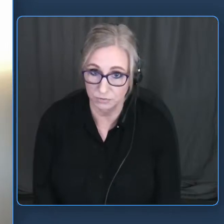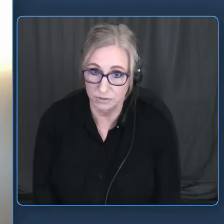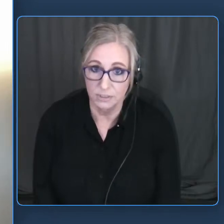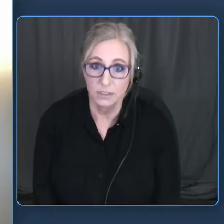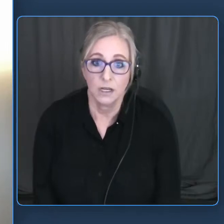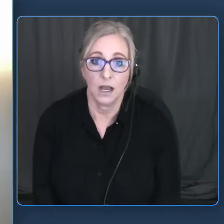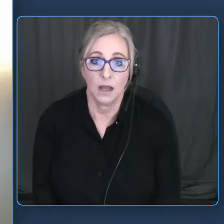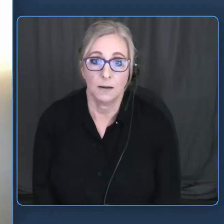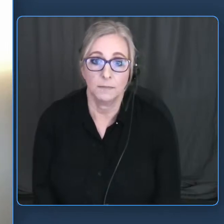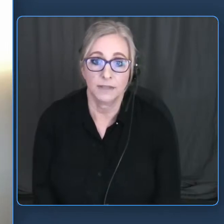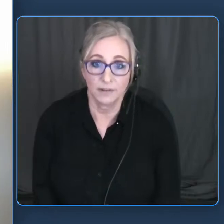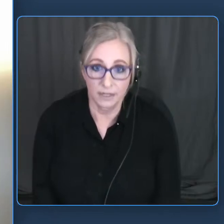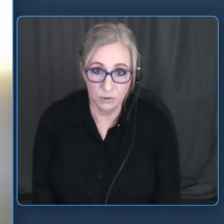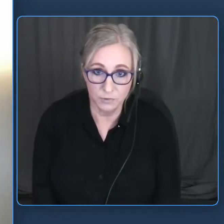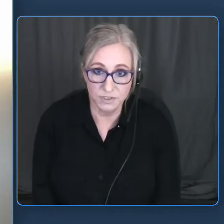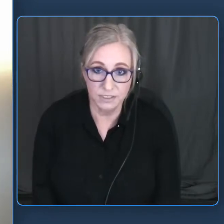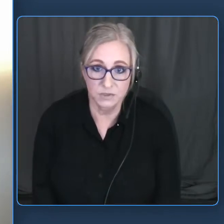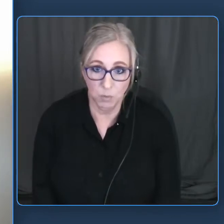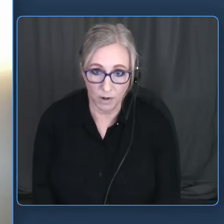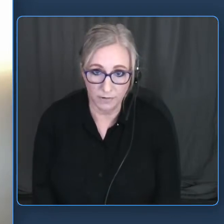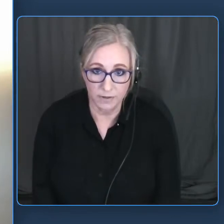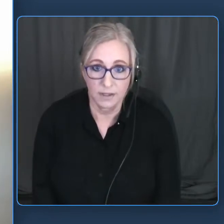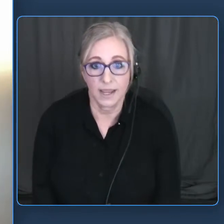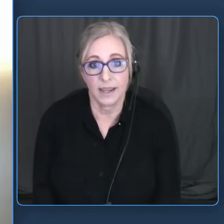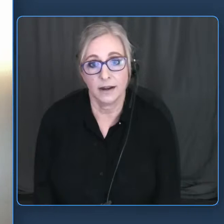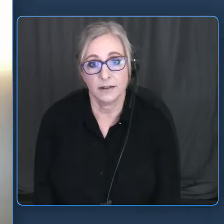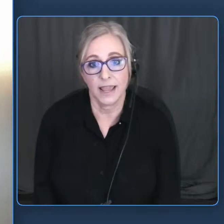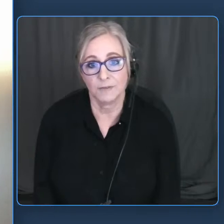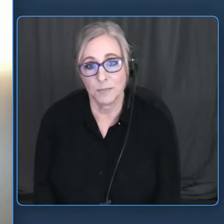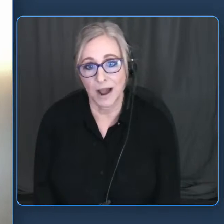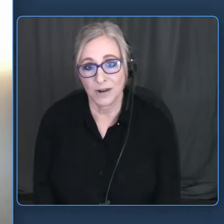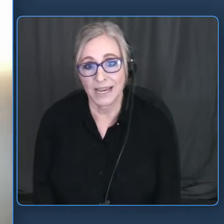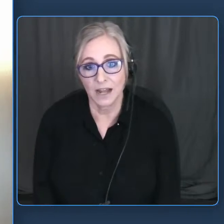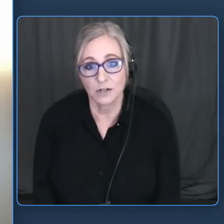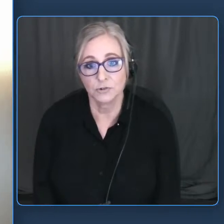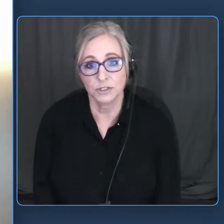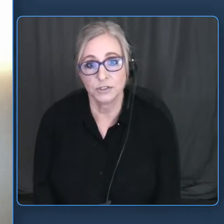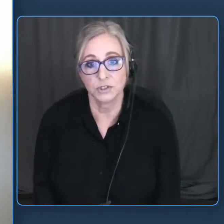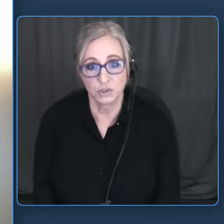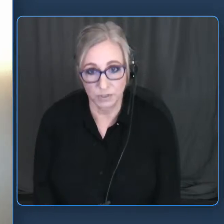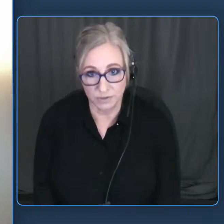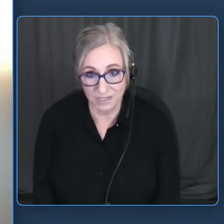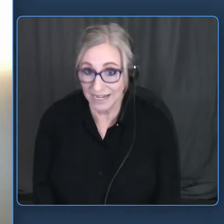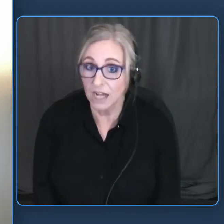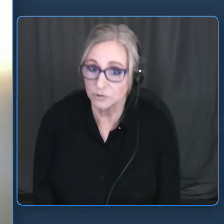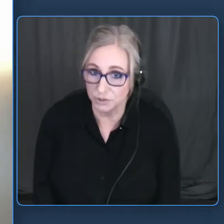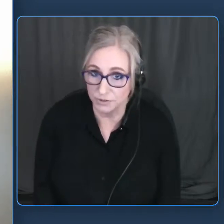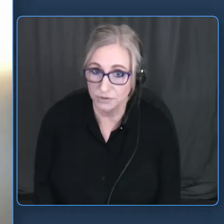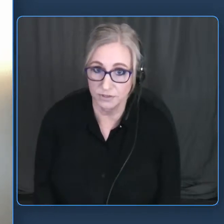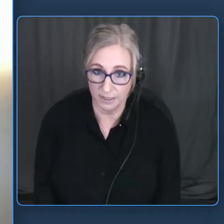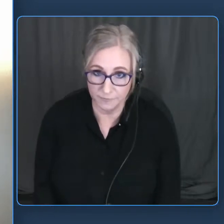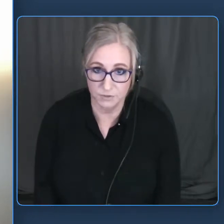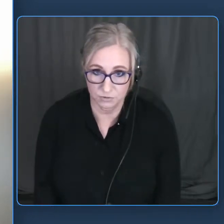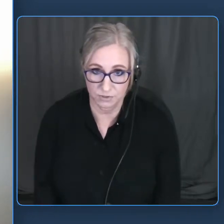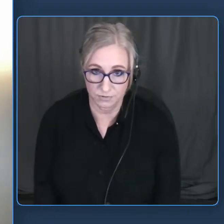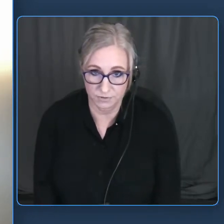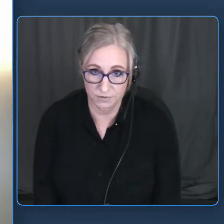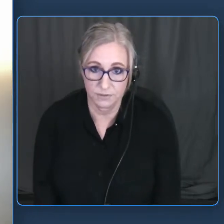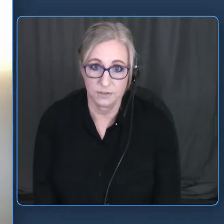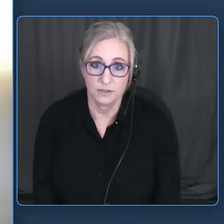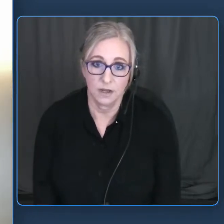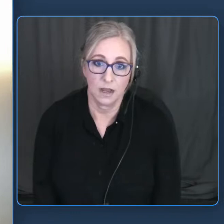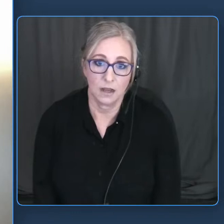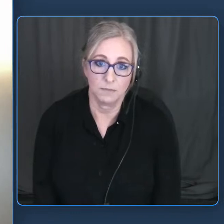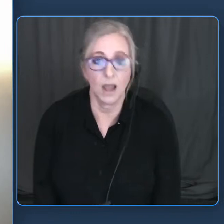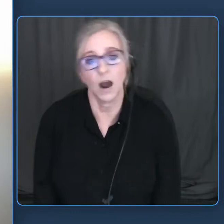people, 2. Gallaudet University is one, and they have about 800 students, 800 deaf